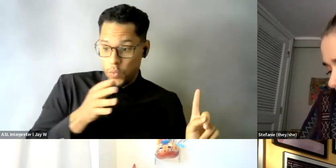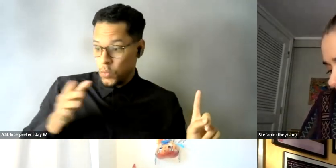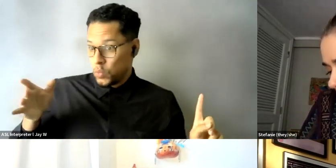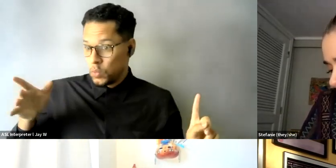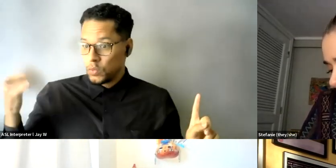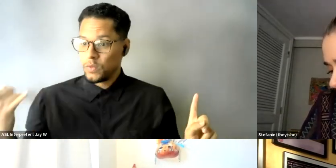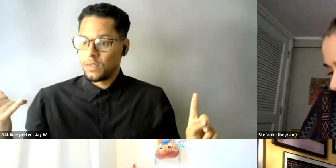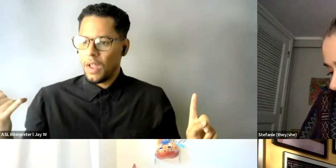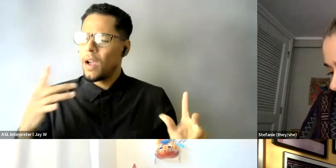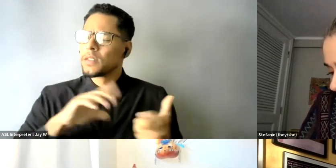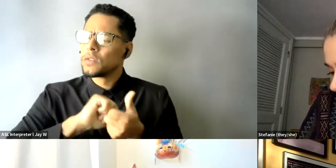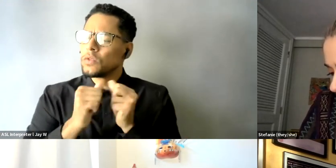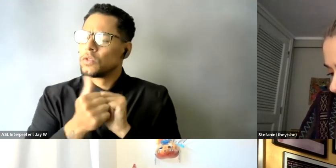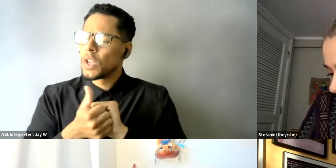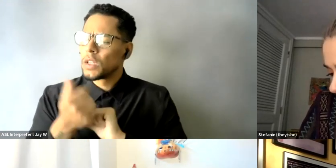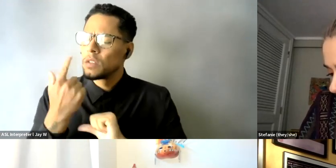I can say